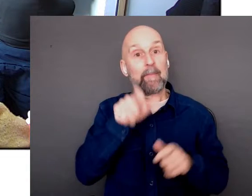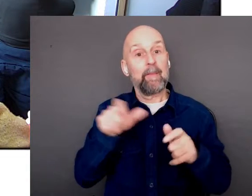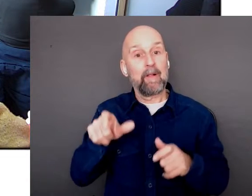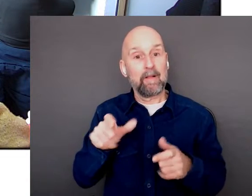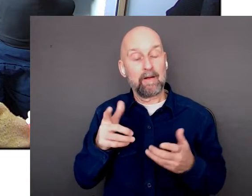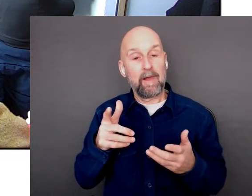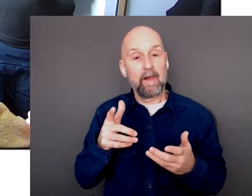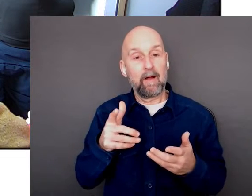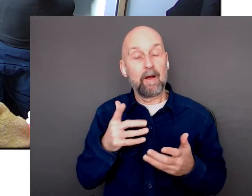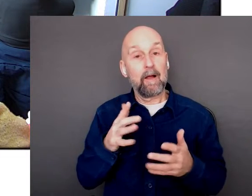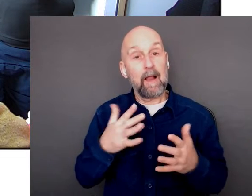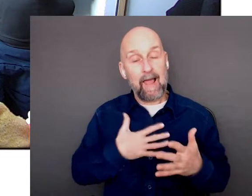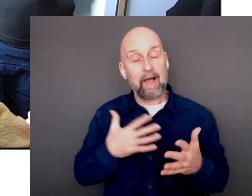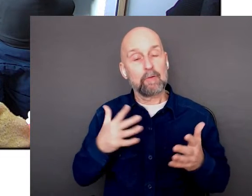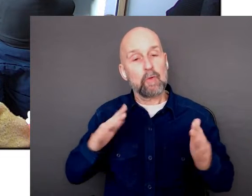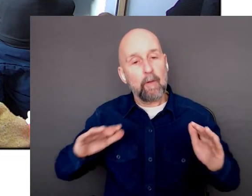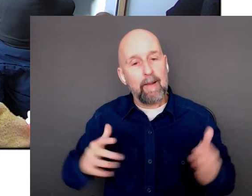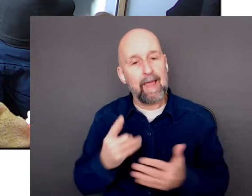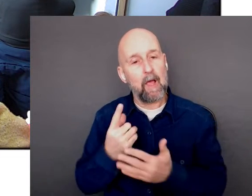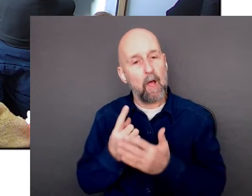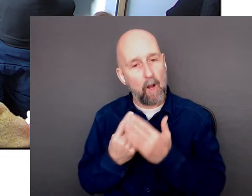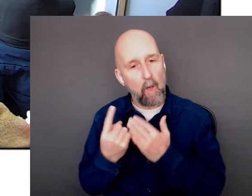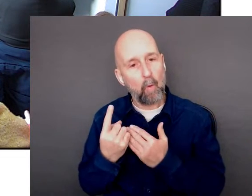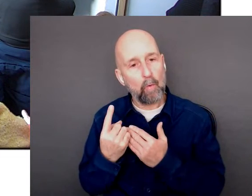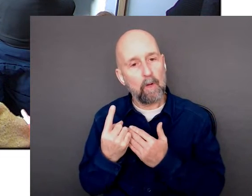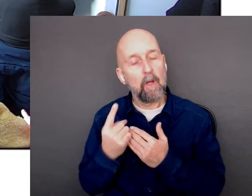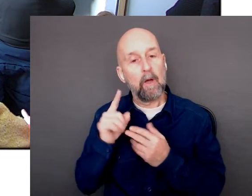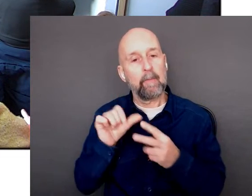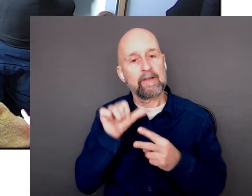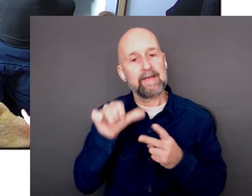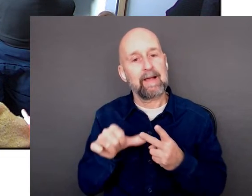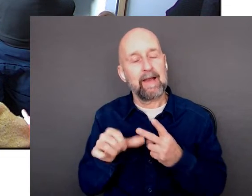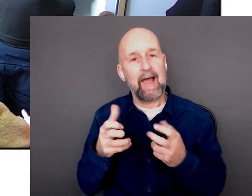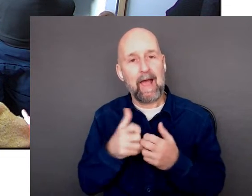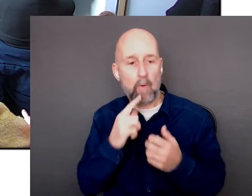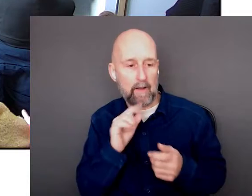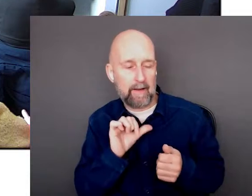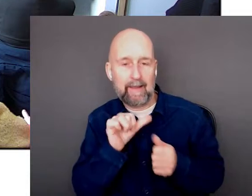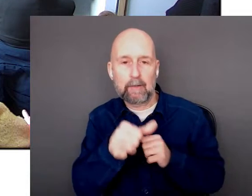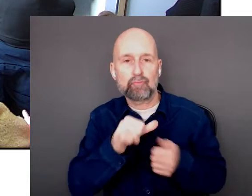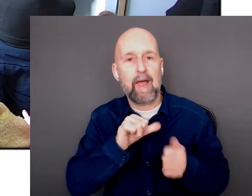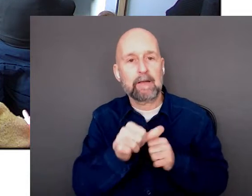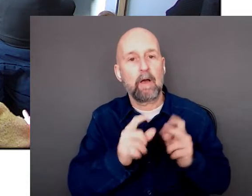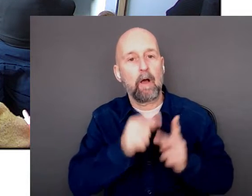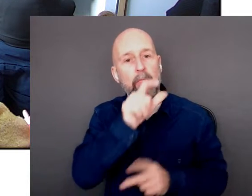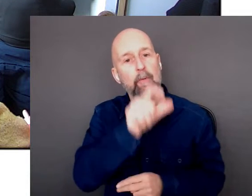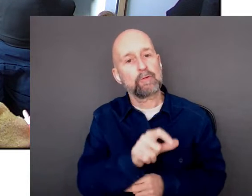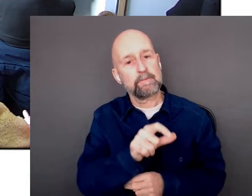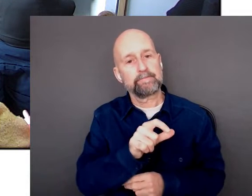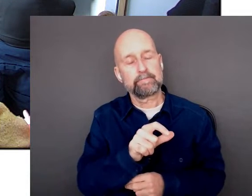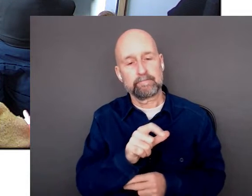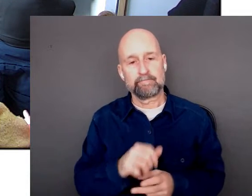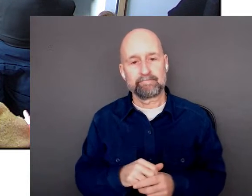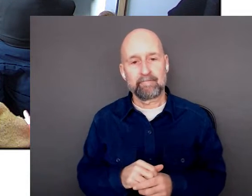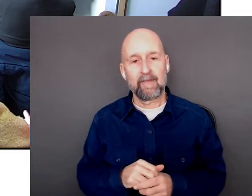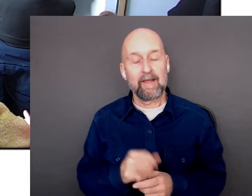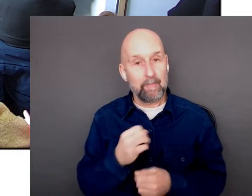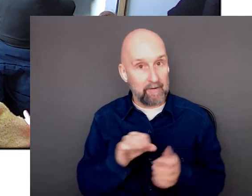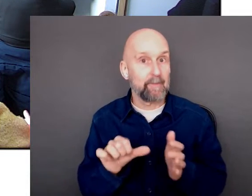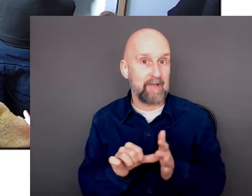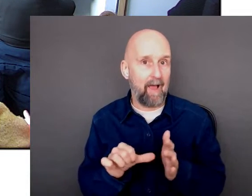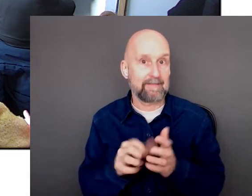alone, but then the second step would be, okay, how can I interact with somebody else? I'd say it gets hard from there. So I